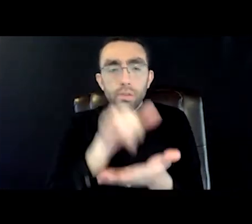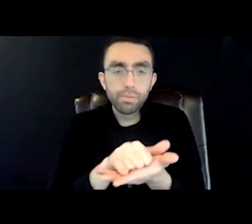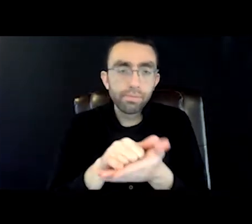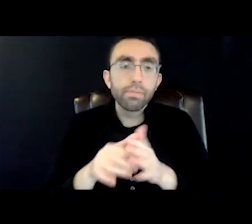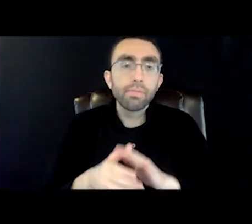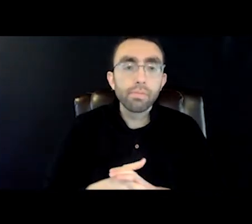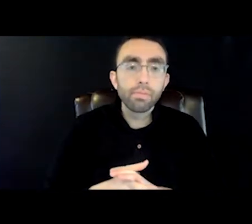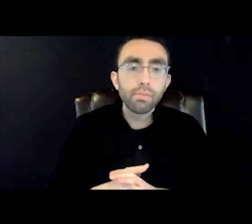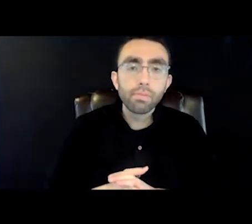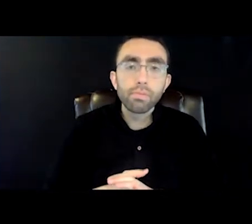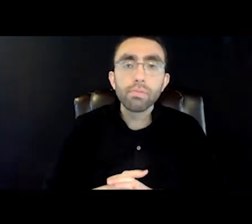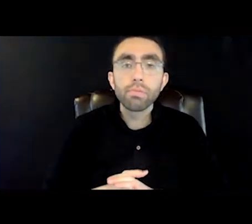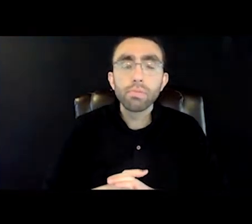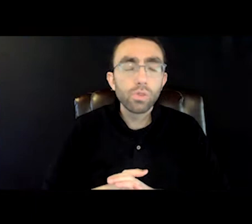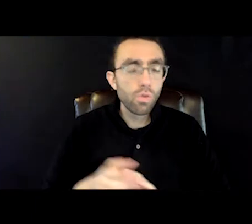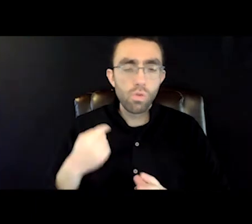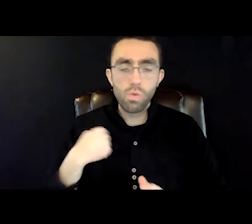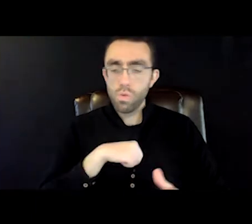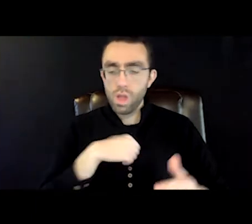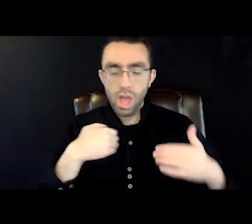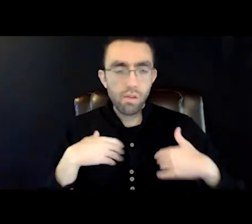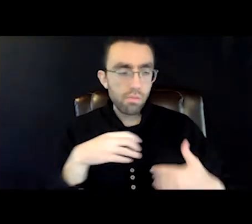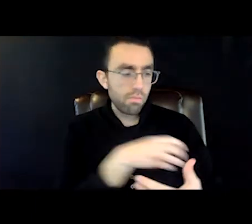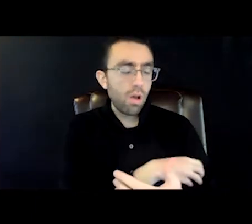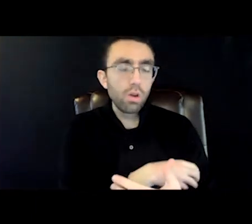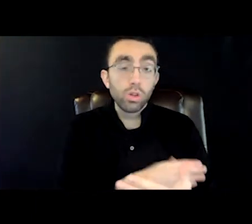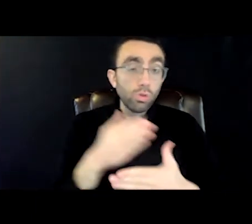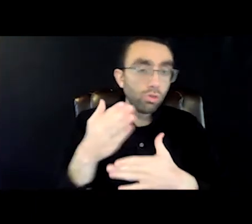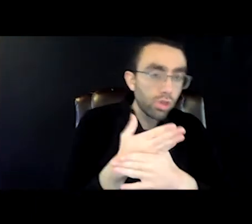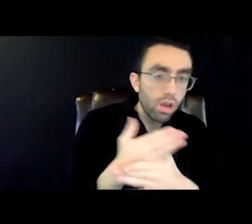the sovereignty of our own selves and our own narratives.